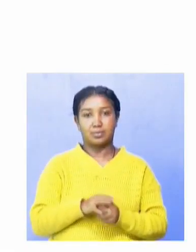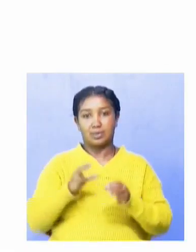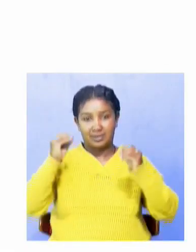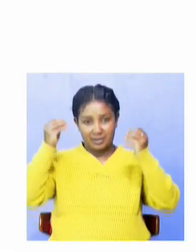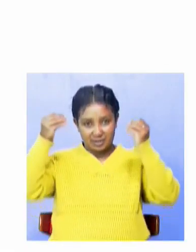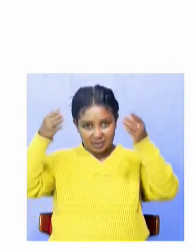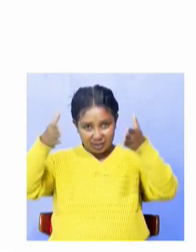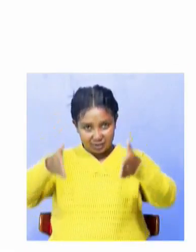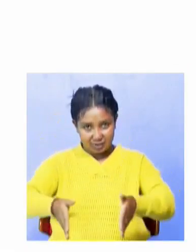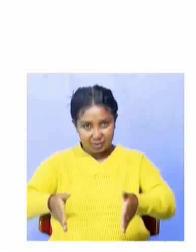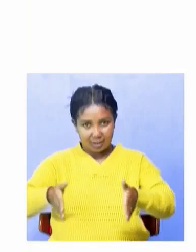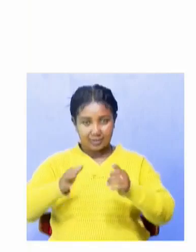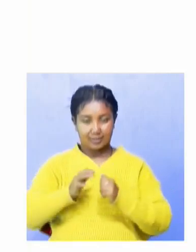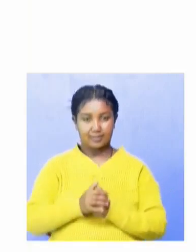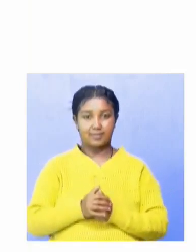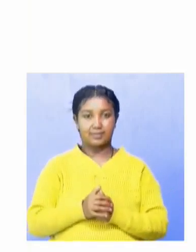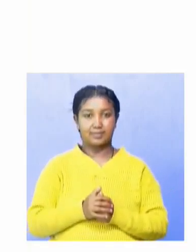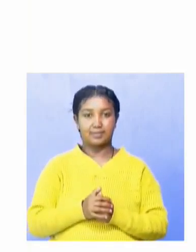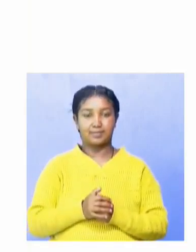teacher